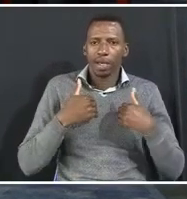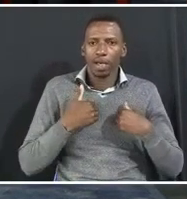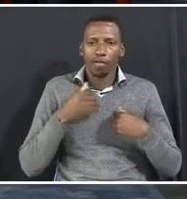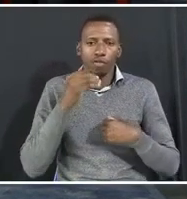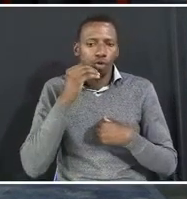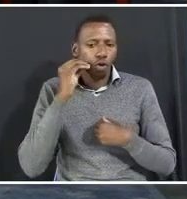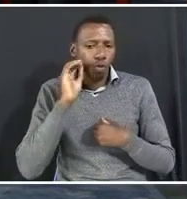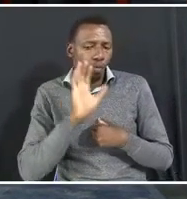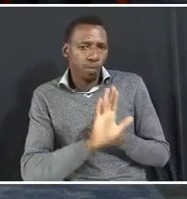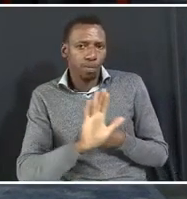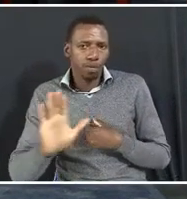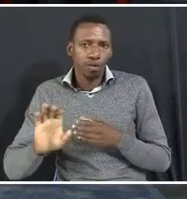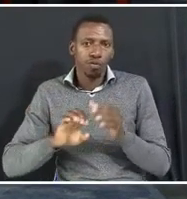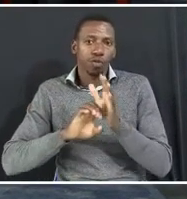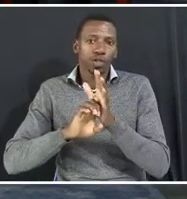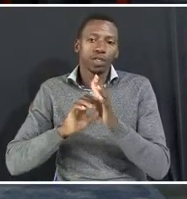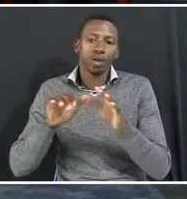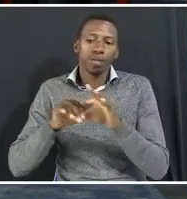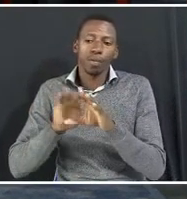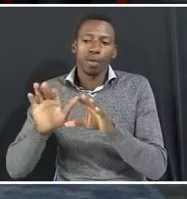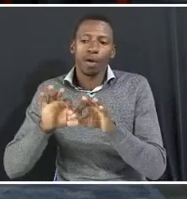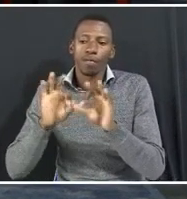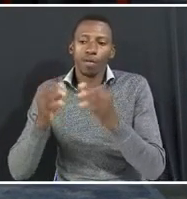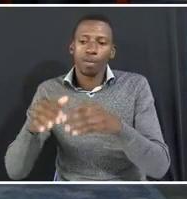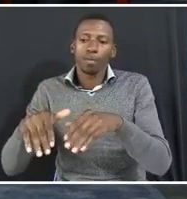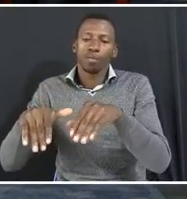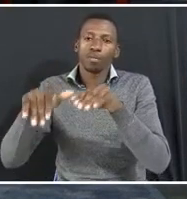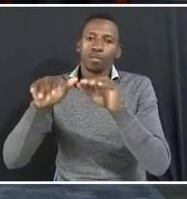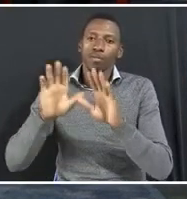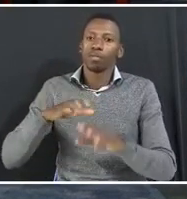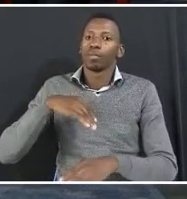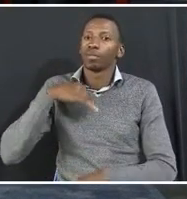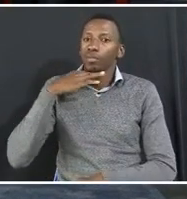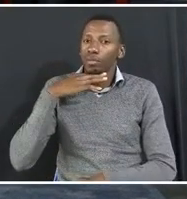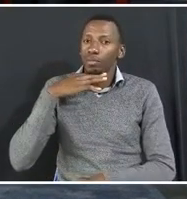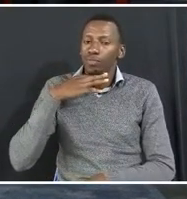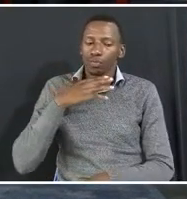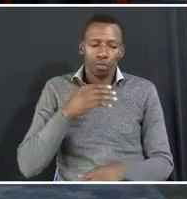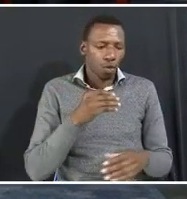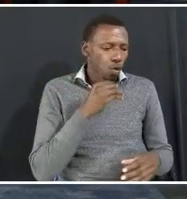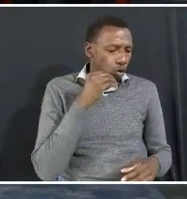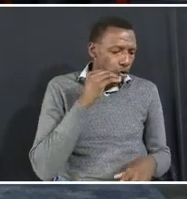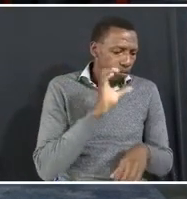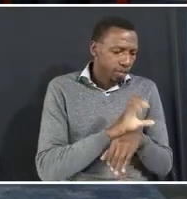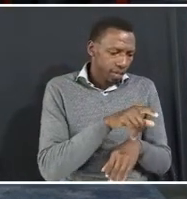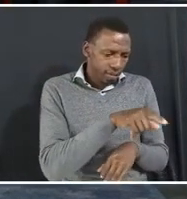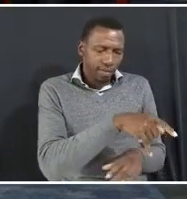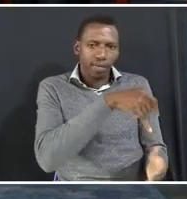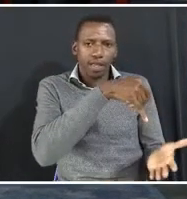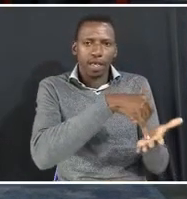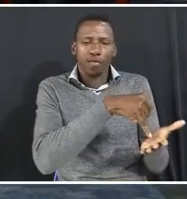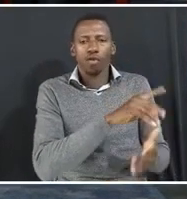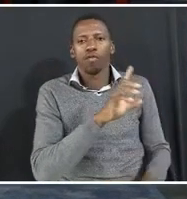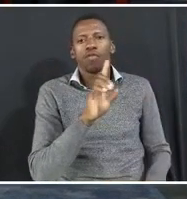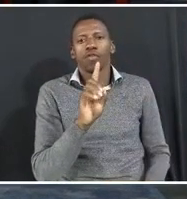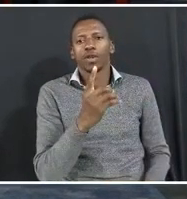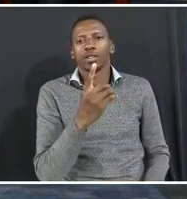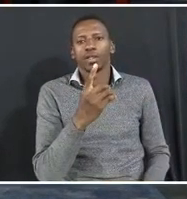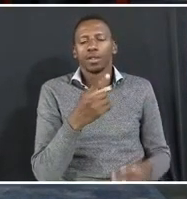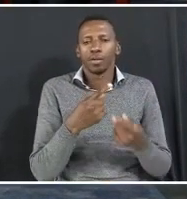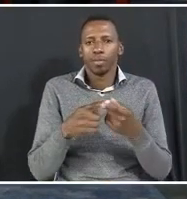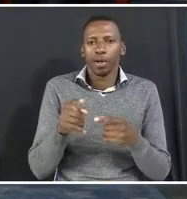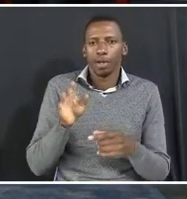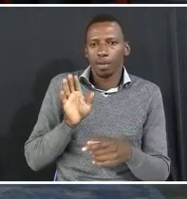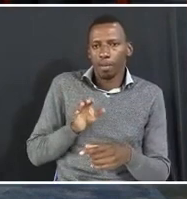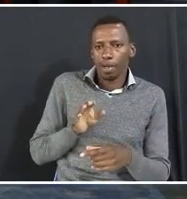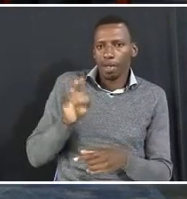like funerals, the home churches are the first ones to be involved. But Madam Nora, I believe